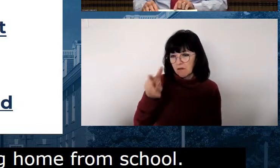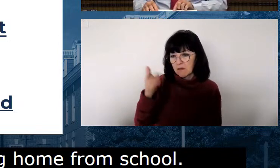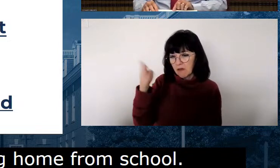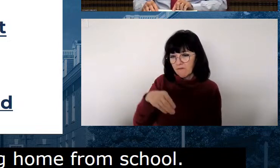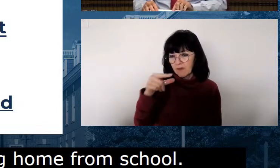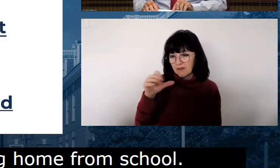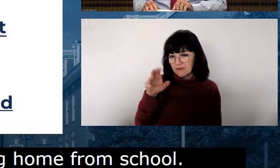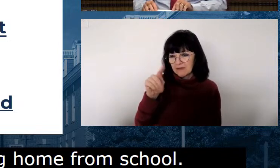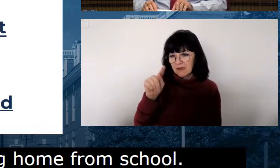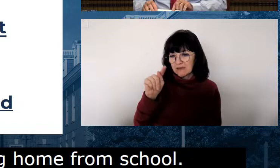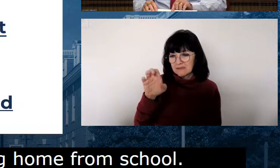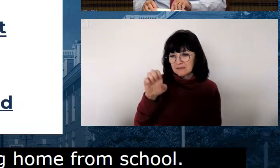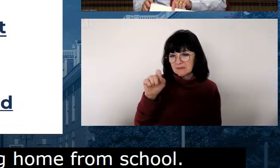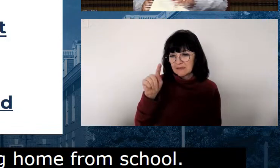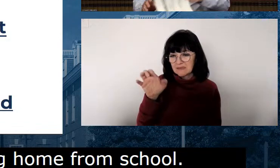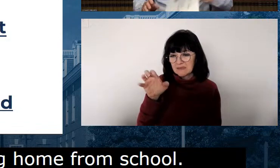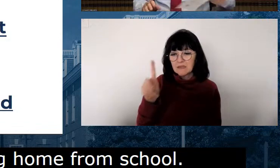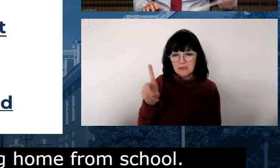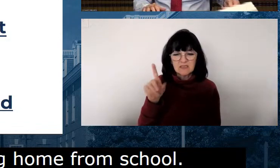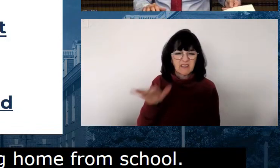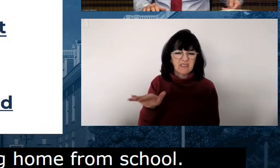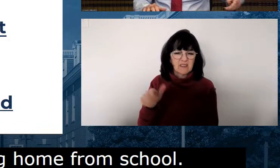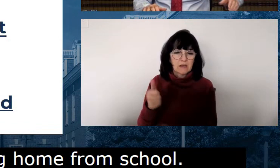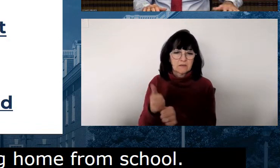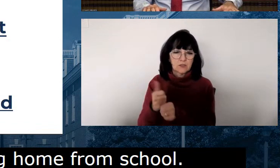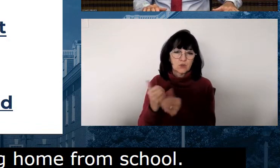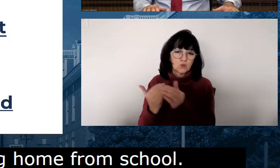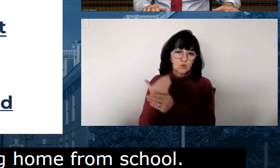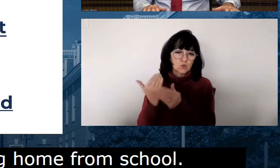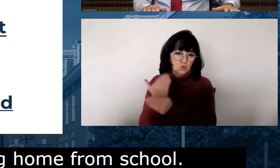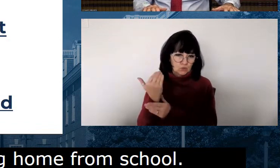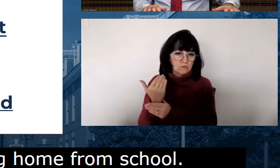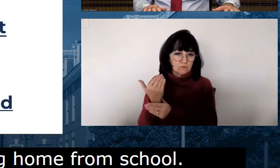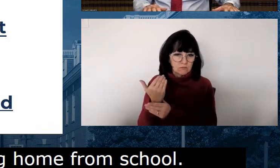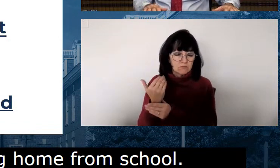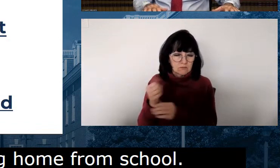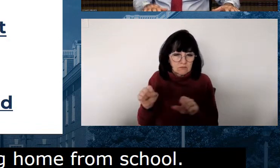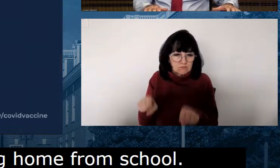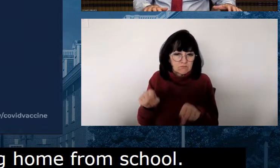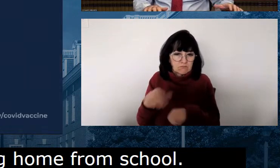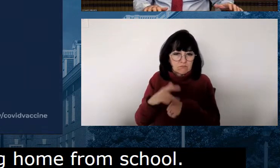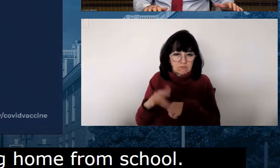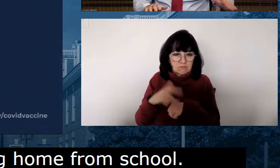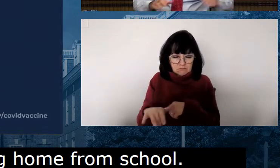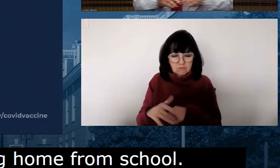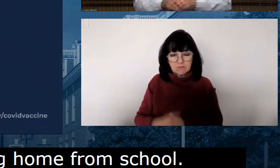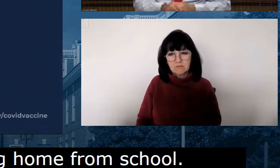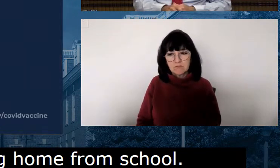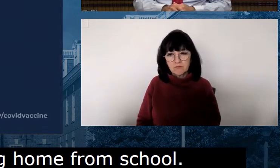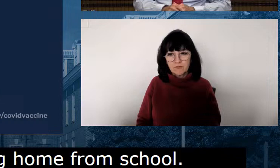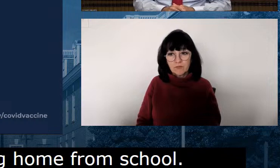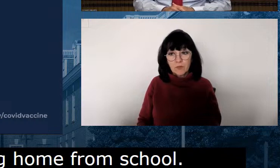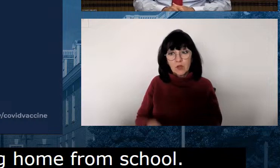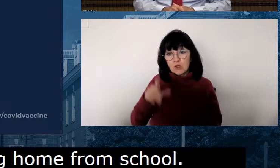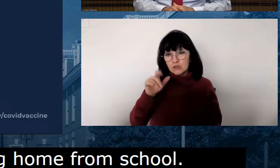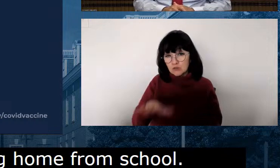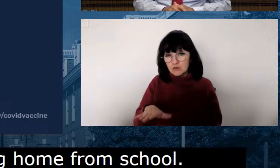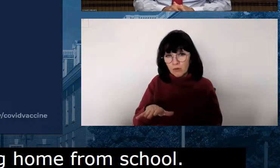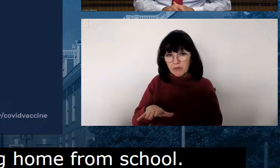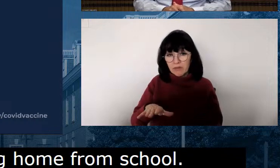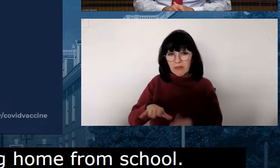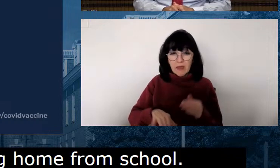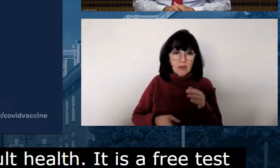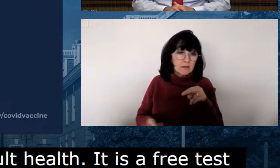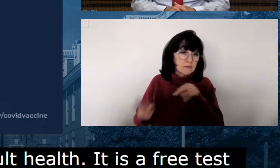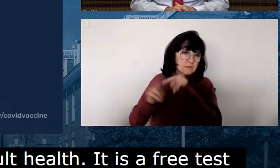de.gov/get-tested. This is a new option for folks as well. So fighting the surge, we're going to hear from Sharon